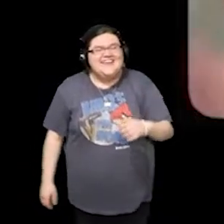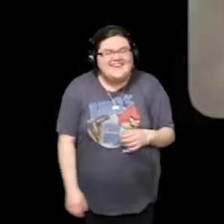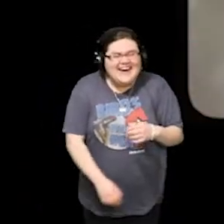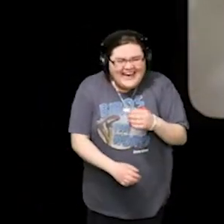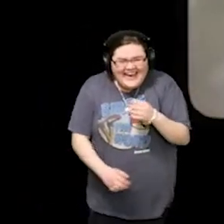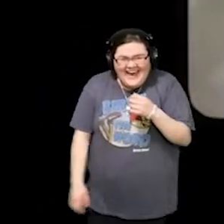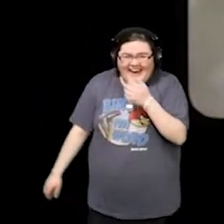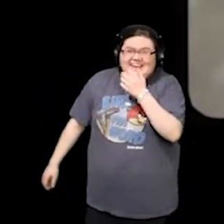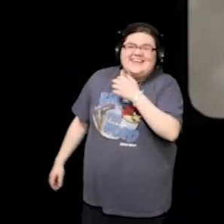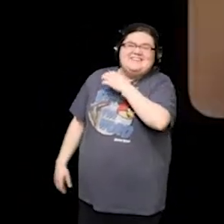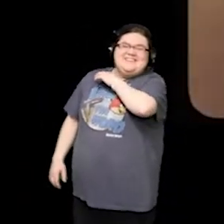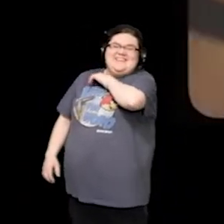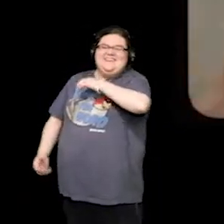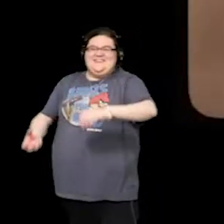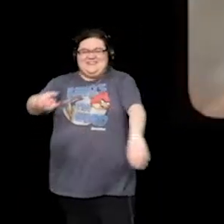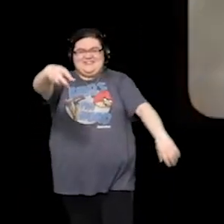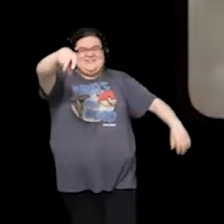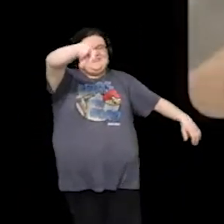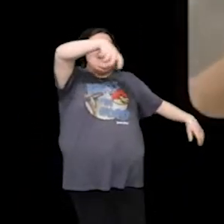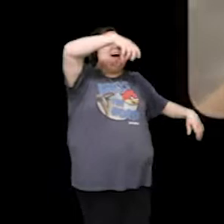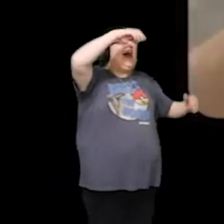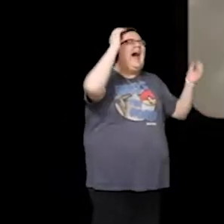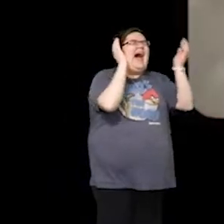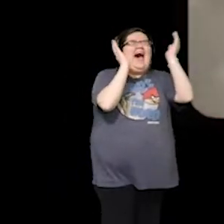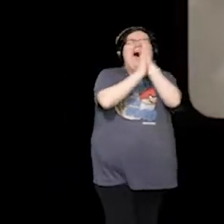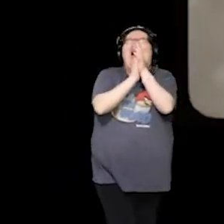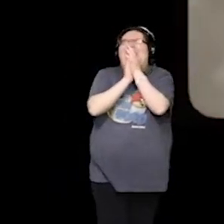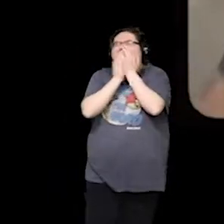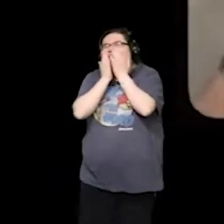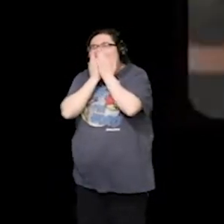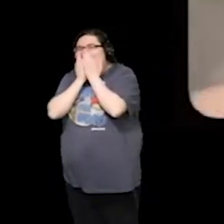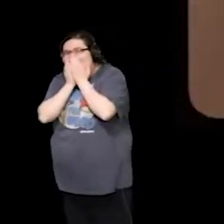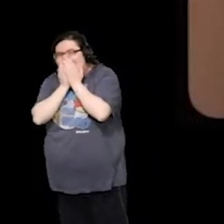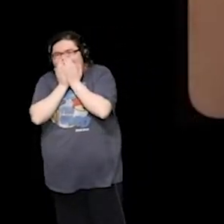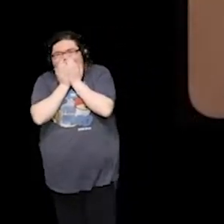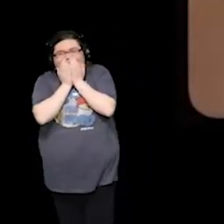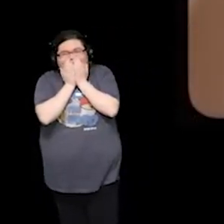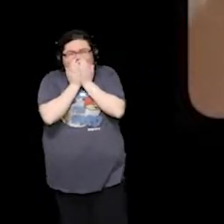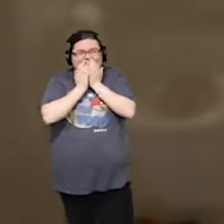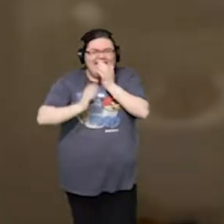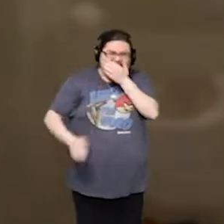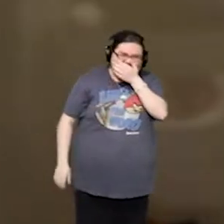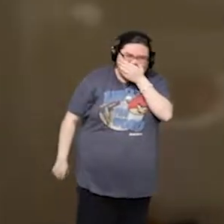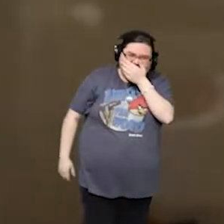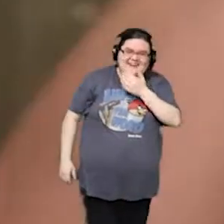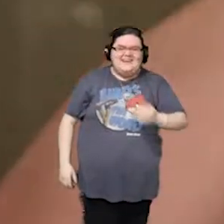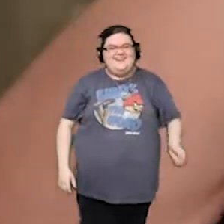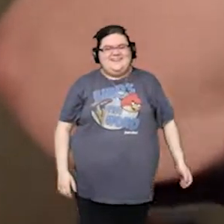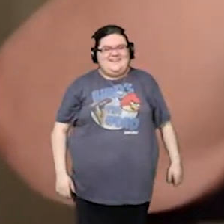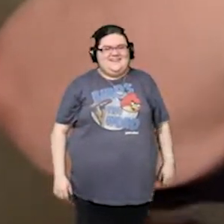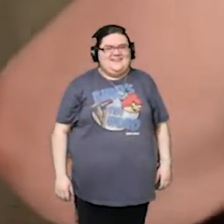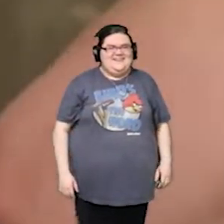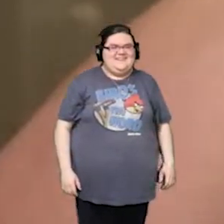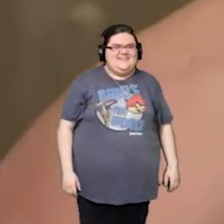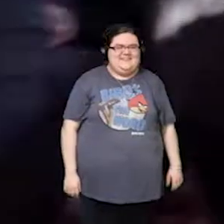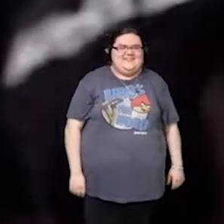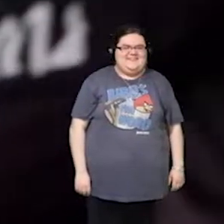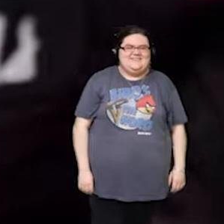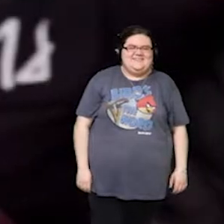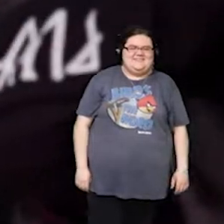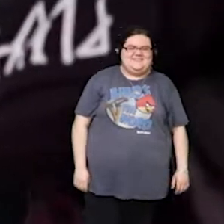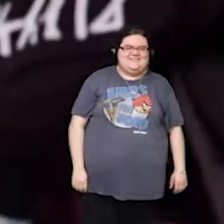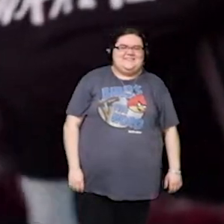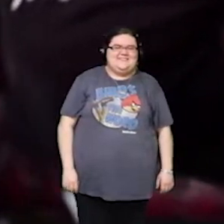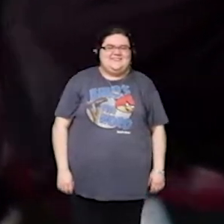I typically take a dime-sized amount and work it in from the back of my hair to the front, but on this occasion, just the front will have to do.